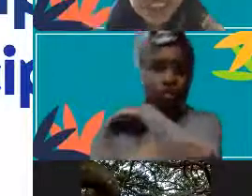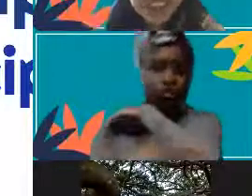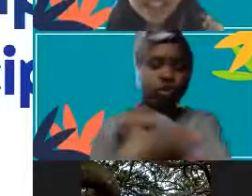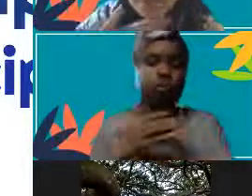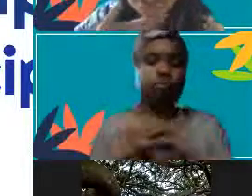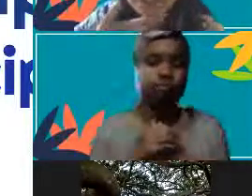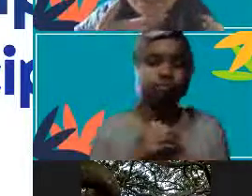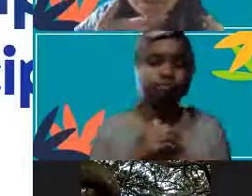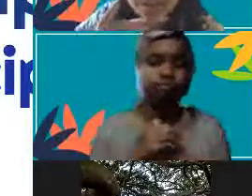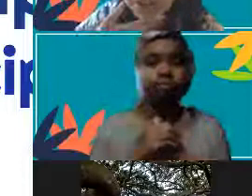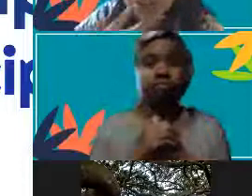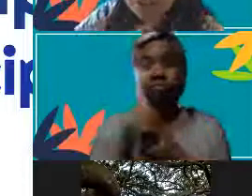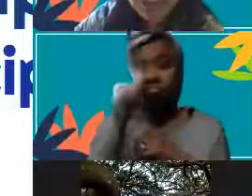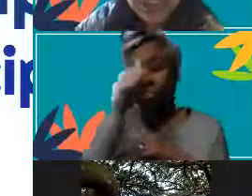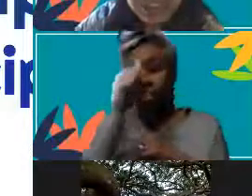the Indian